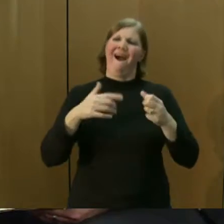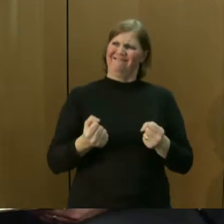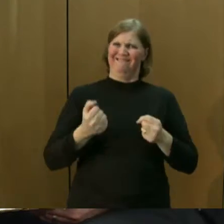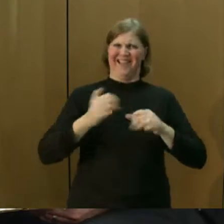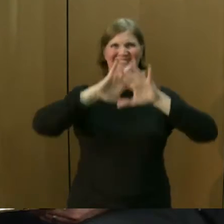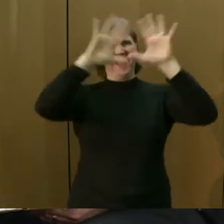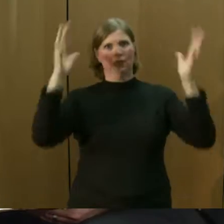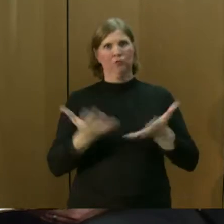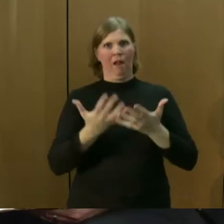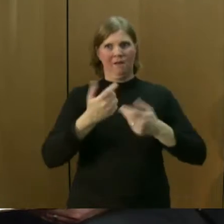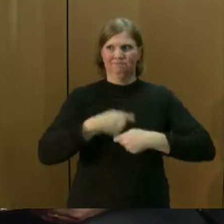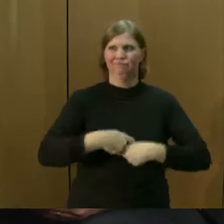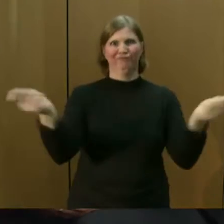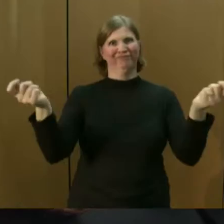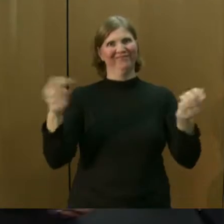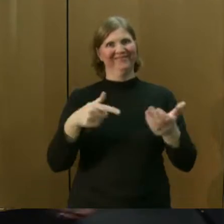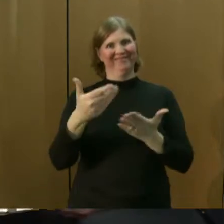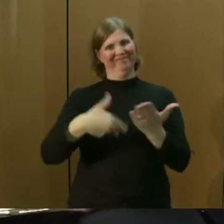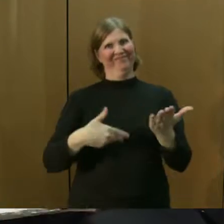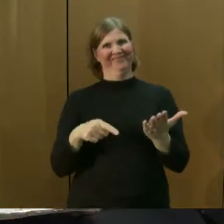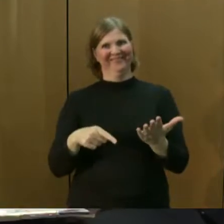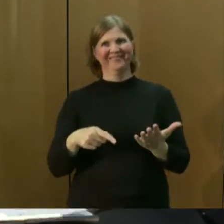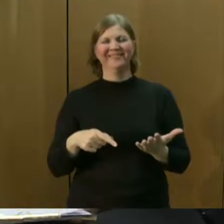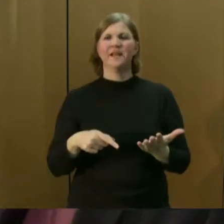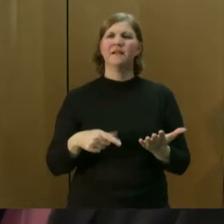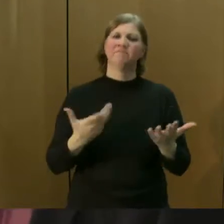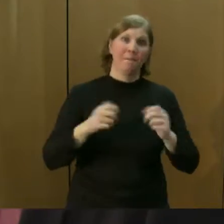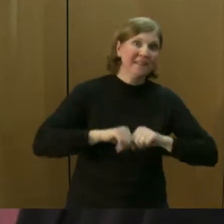I'm just thinking of good press right now, so I just had a little smile to myself.